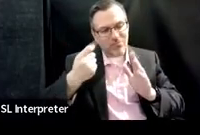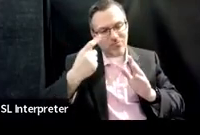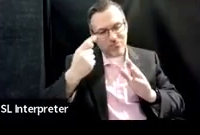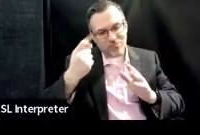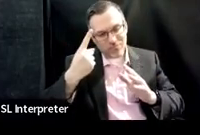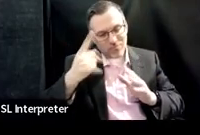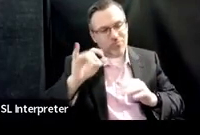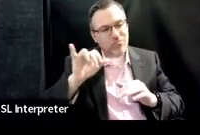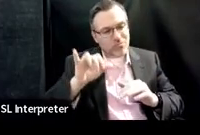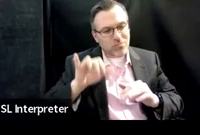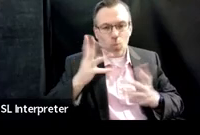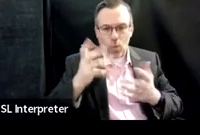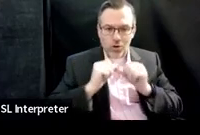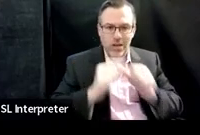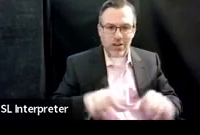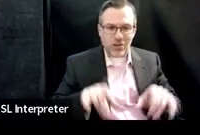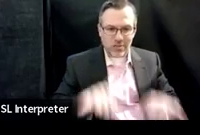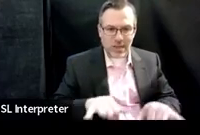that.